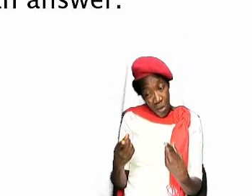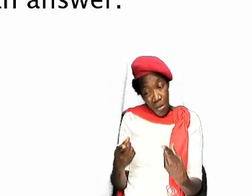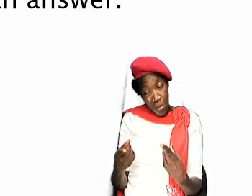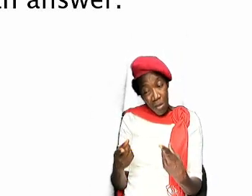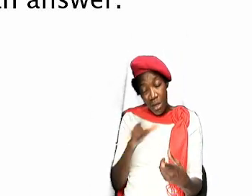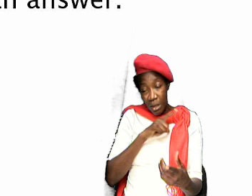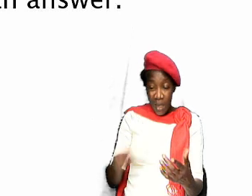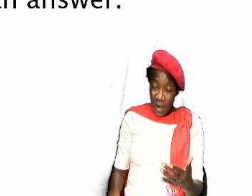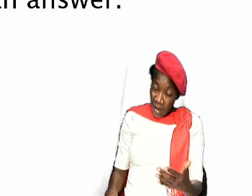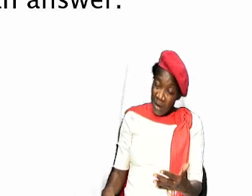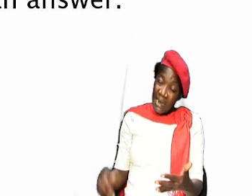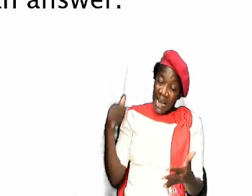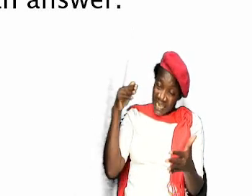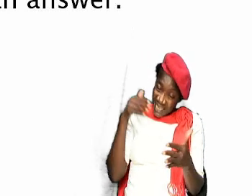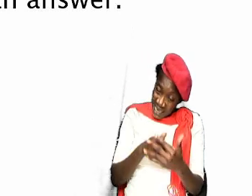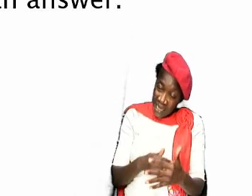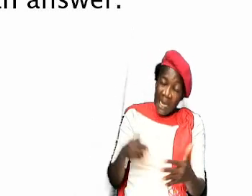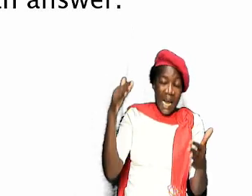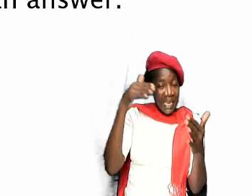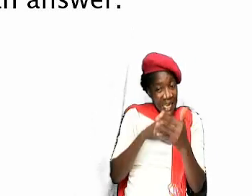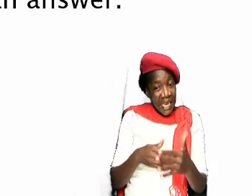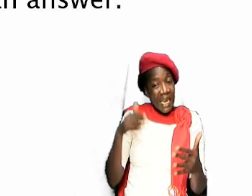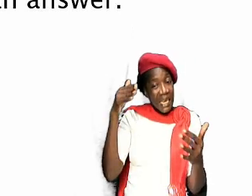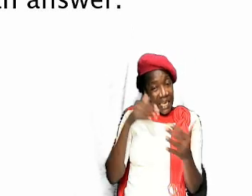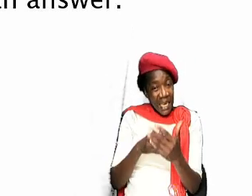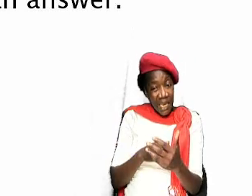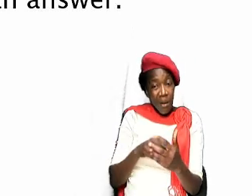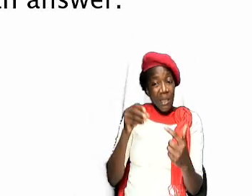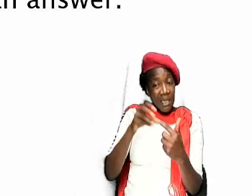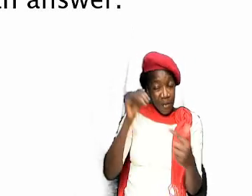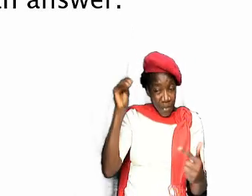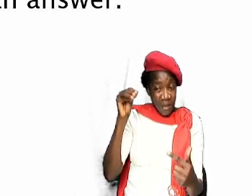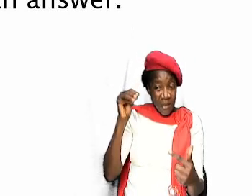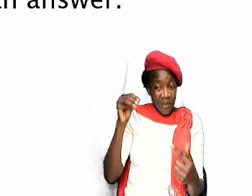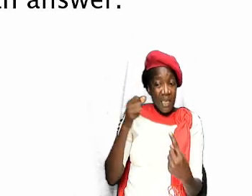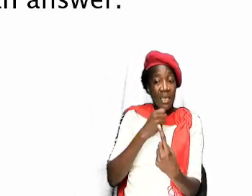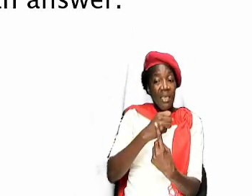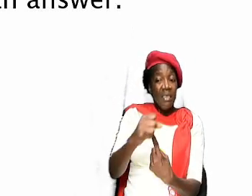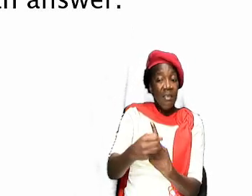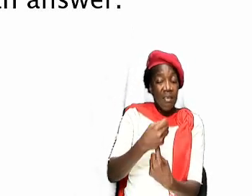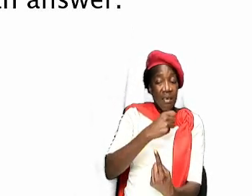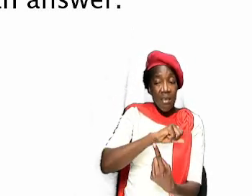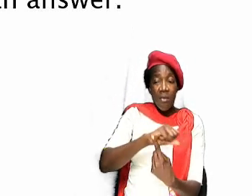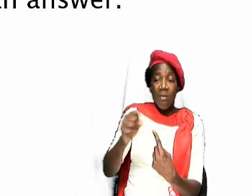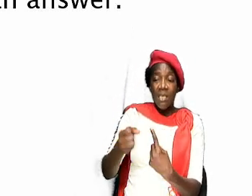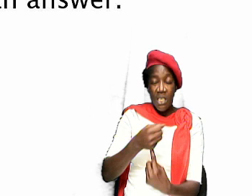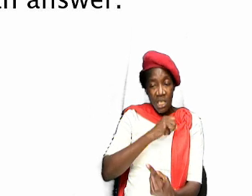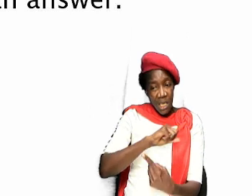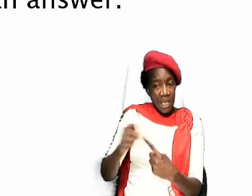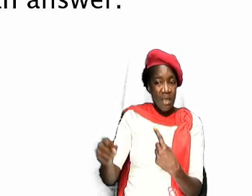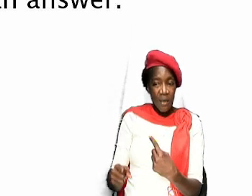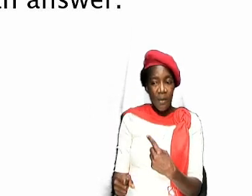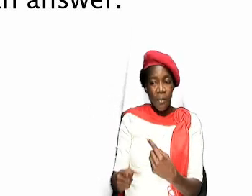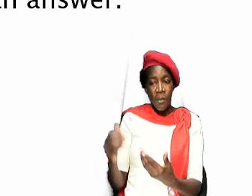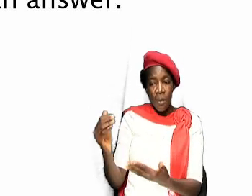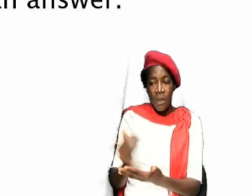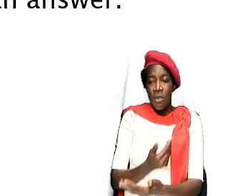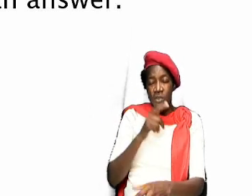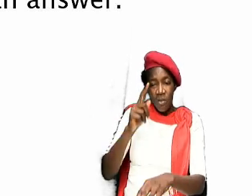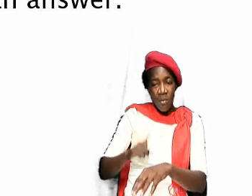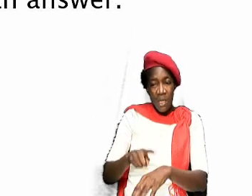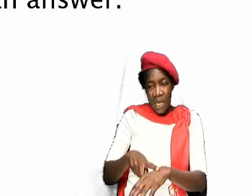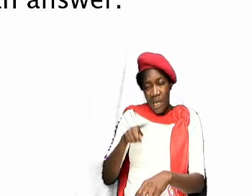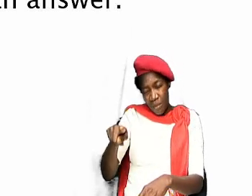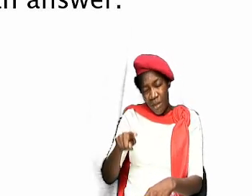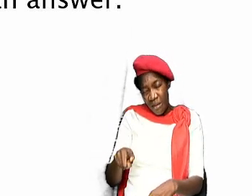once about a particular situation. I am sure that as individuals, some of our ladies, if a